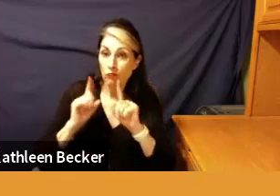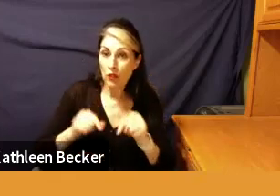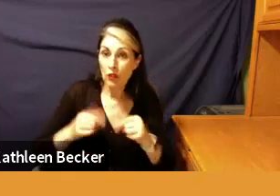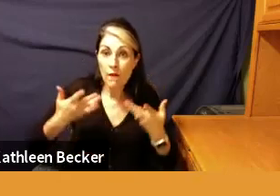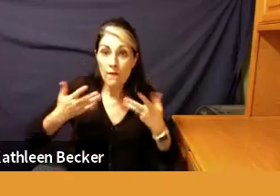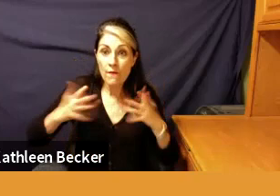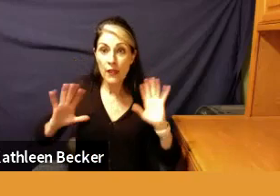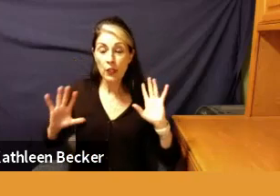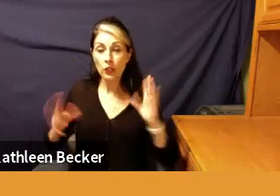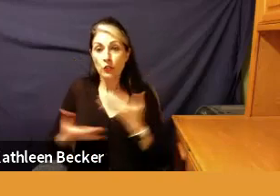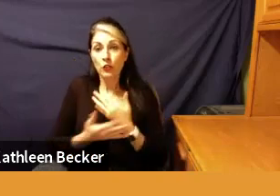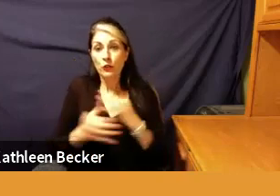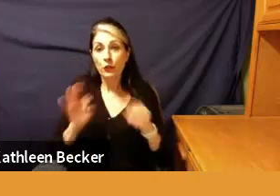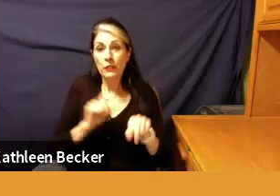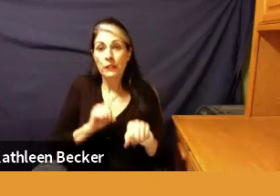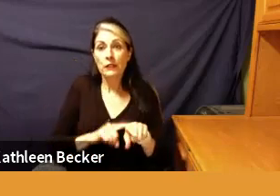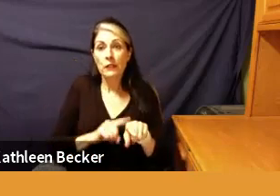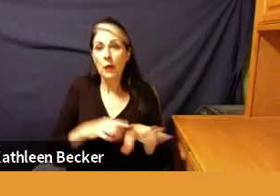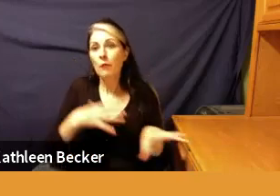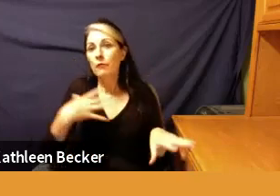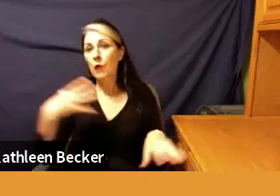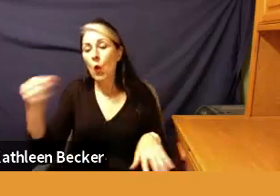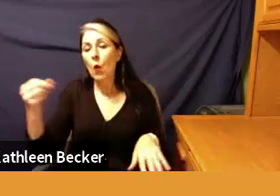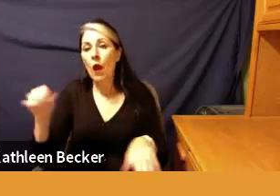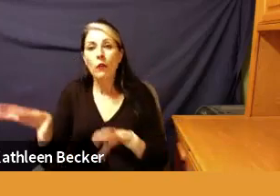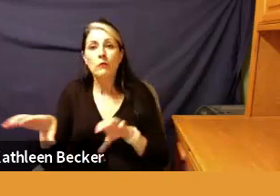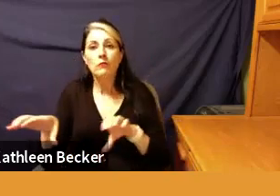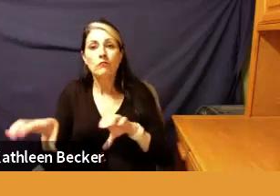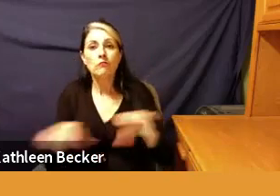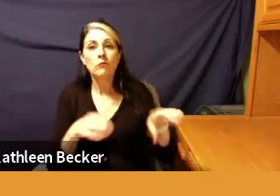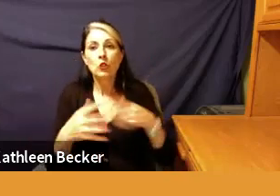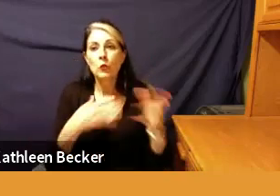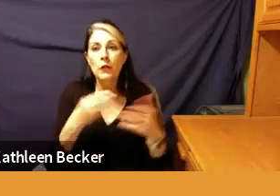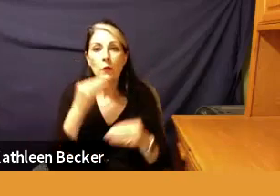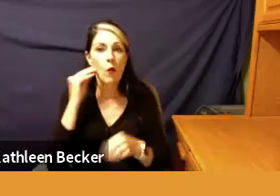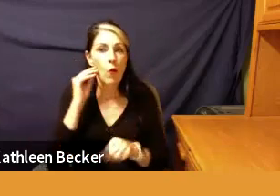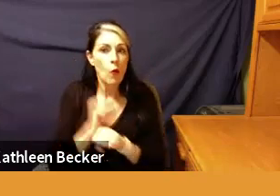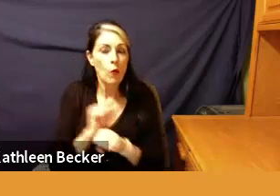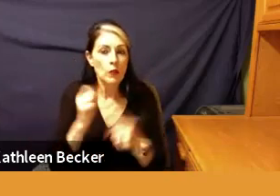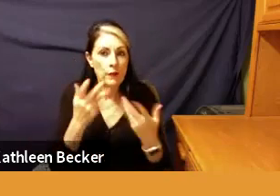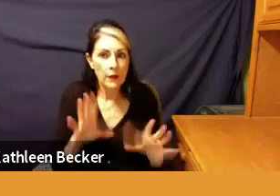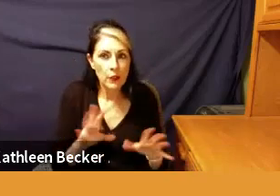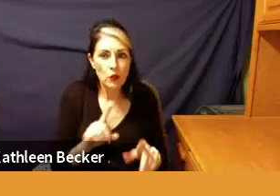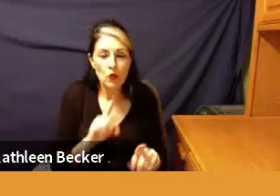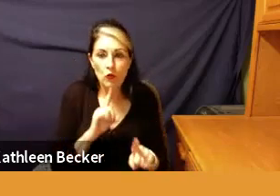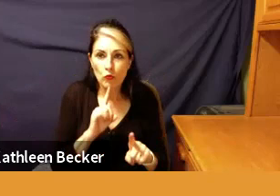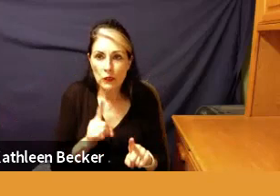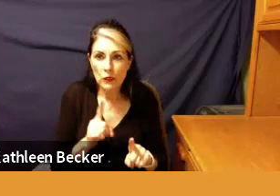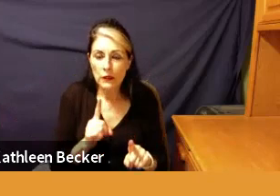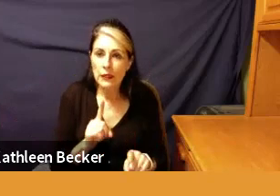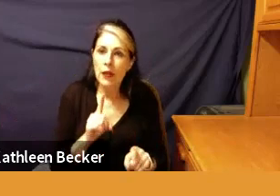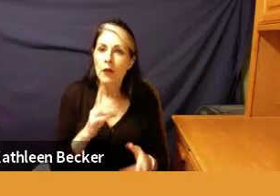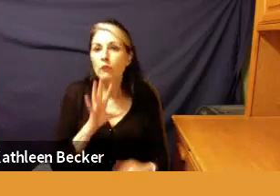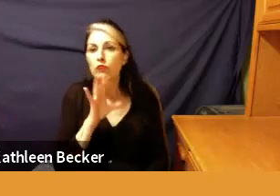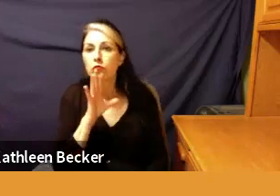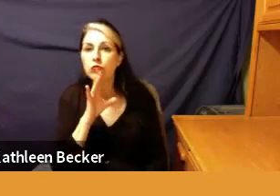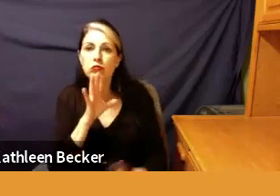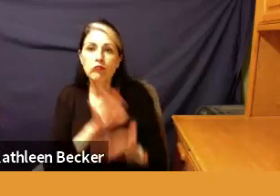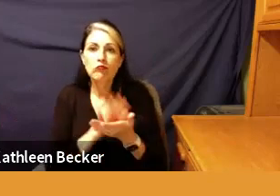you have free time, and now you can go do what you want because your homework is done. Just really giving that verbal praise,